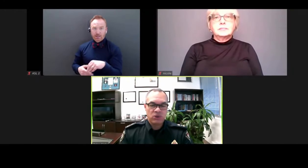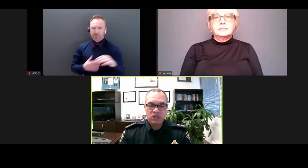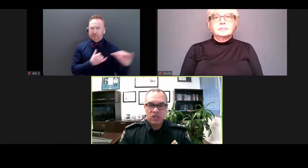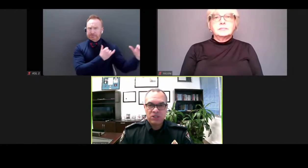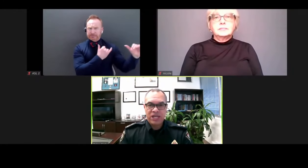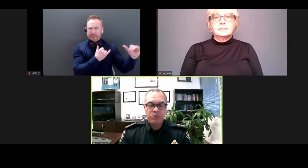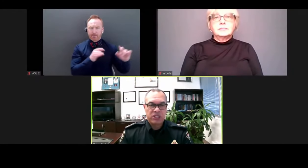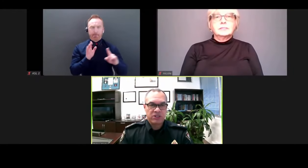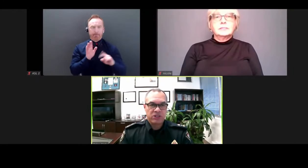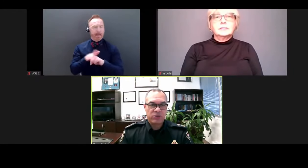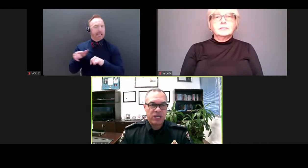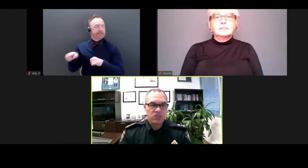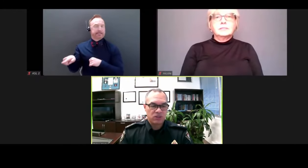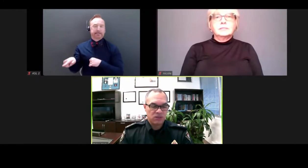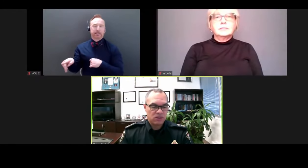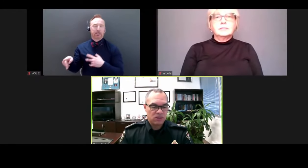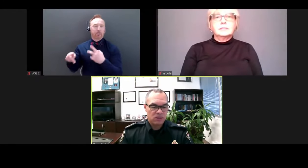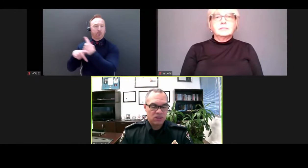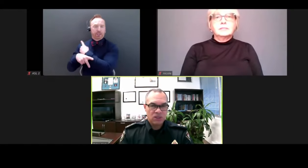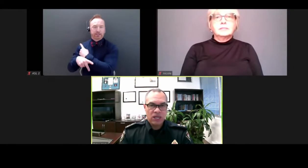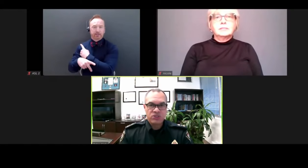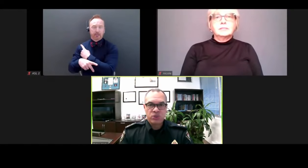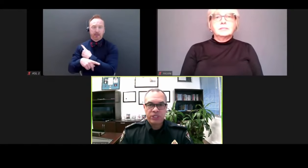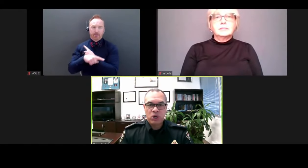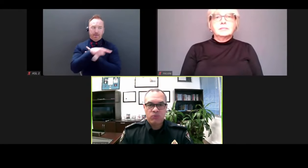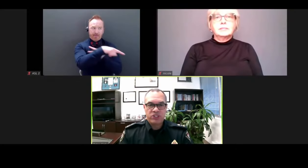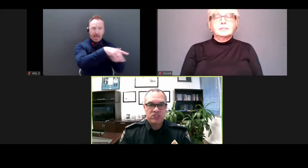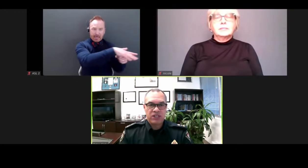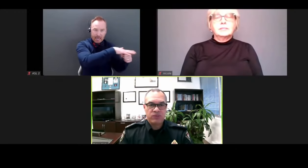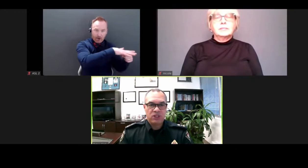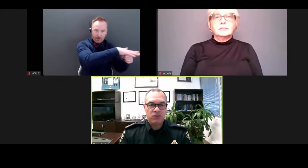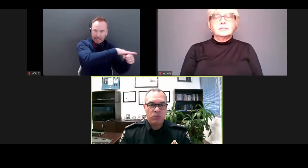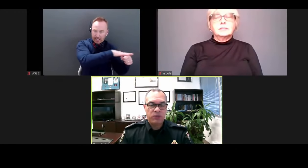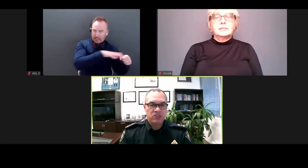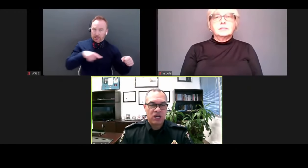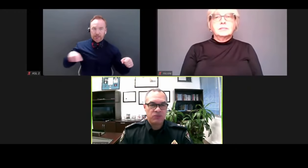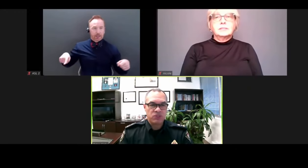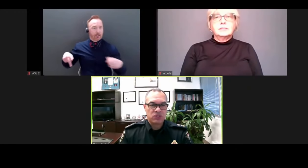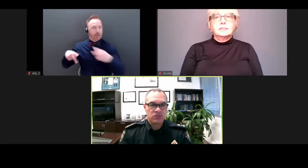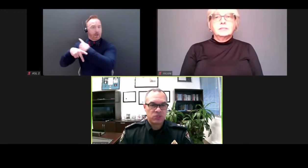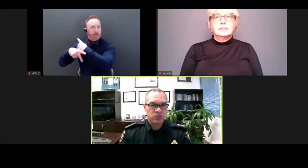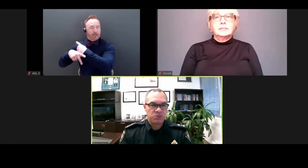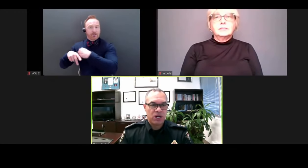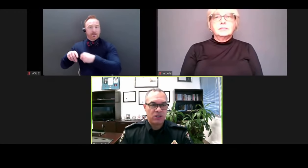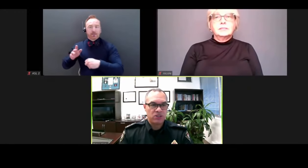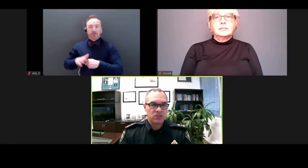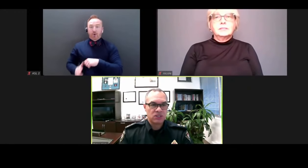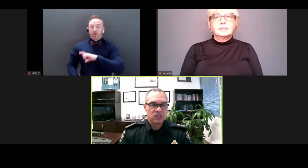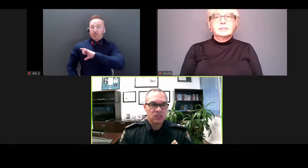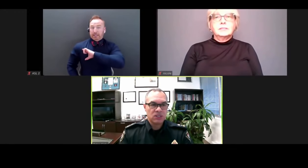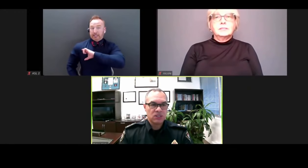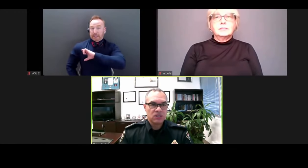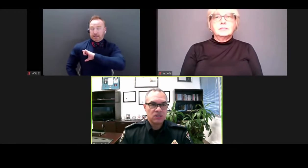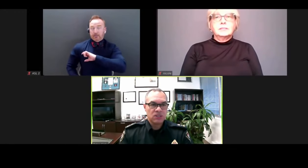so than that particular location. I truly hope for the safety of all police officers, first responders,